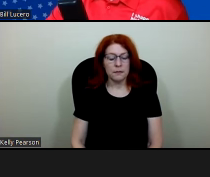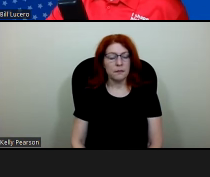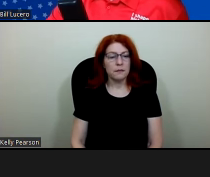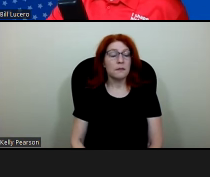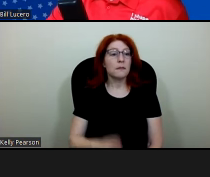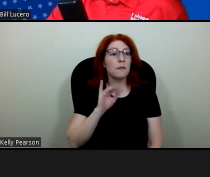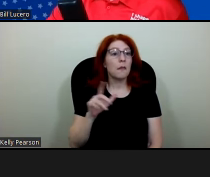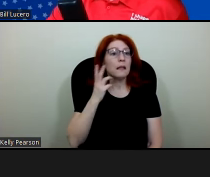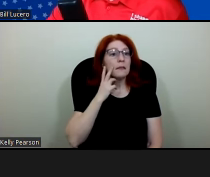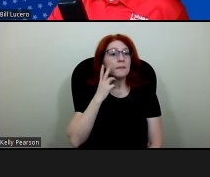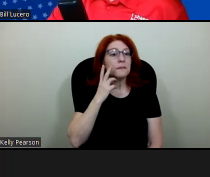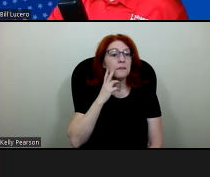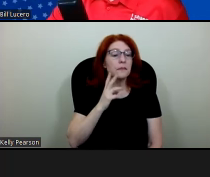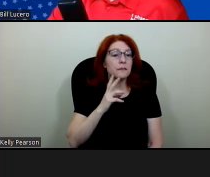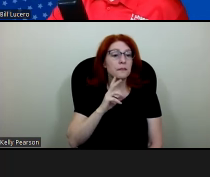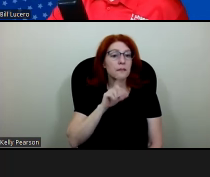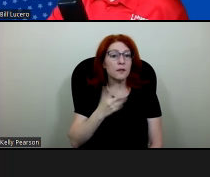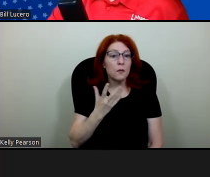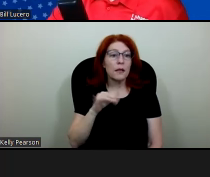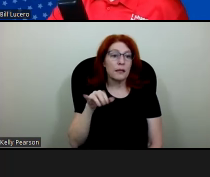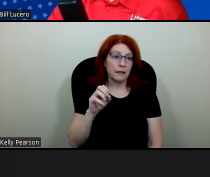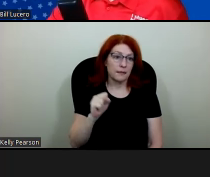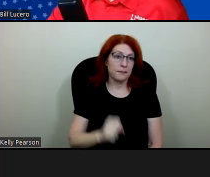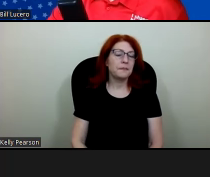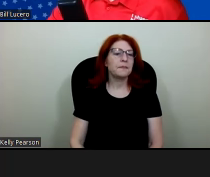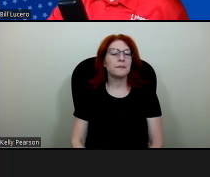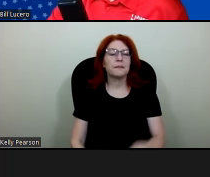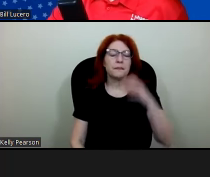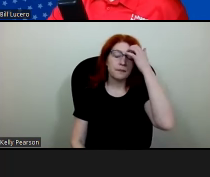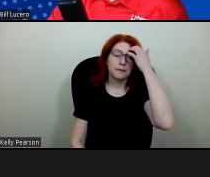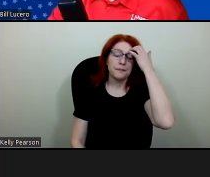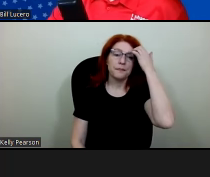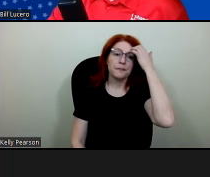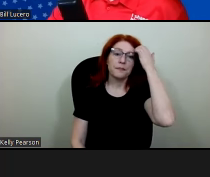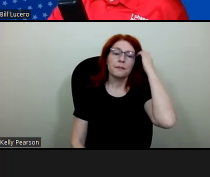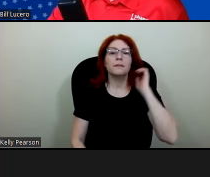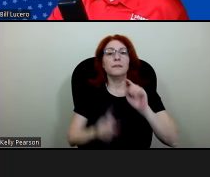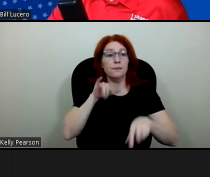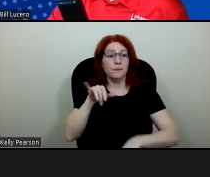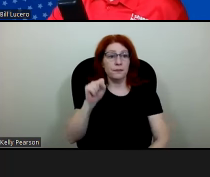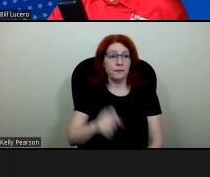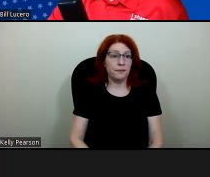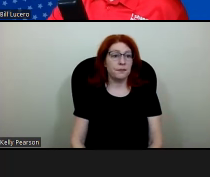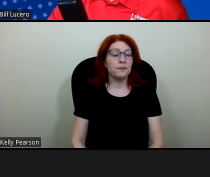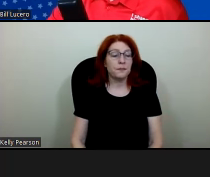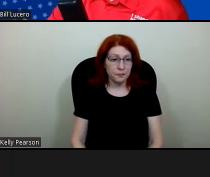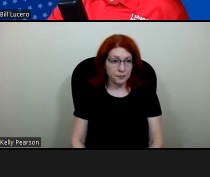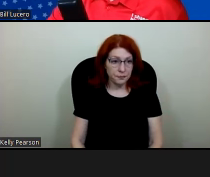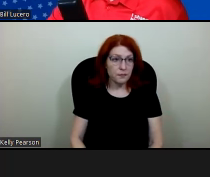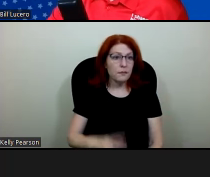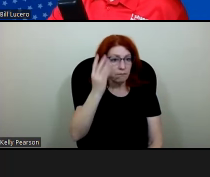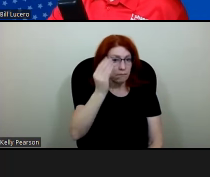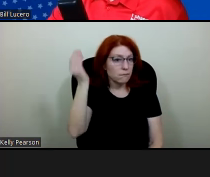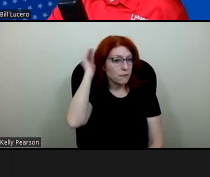The What answer, is yes? what is yes? The answer is yes. Now, keep this in mind.